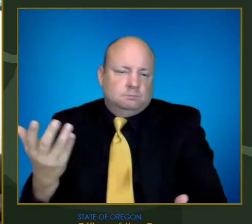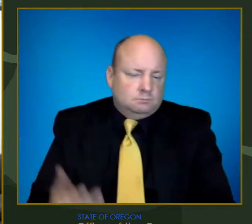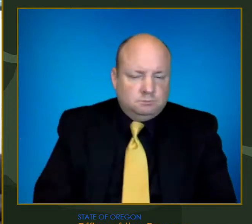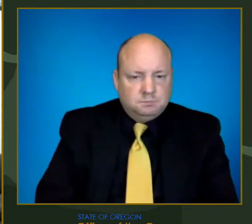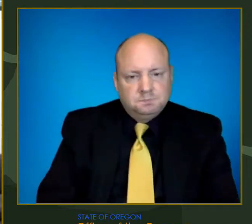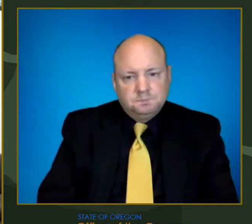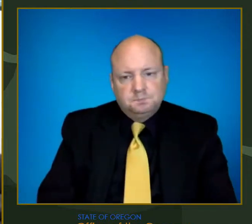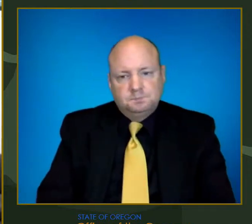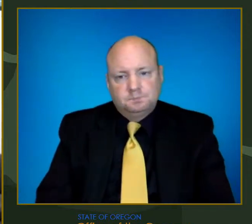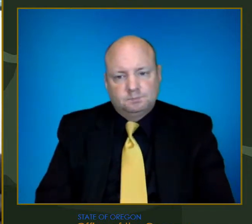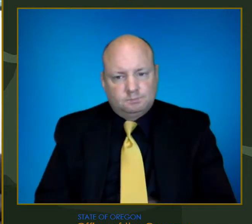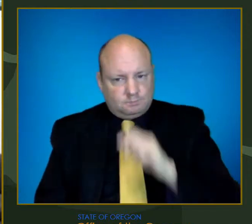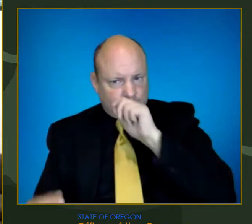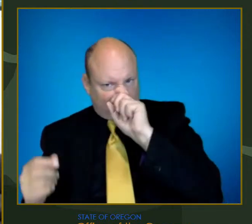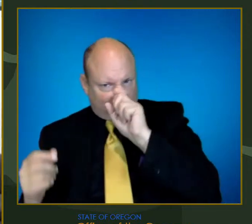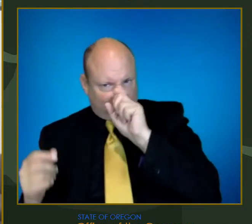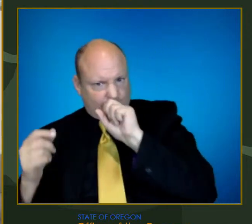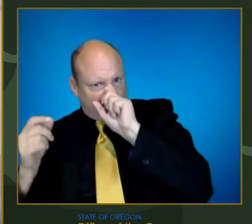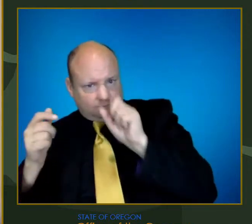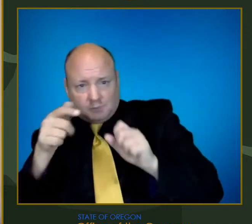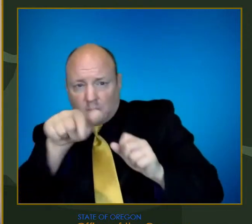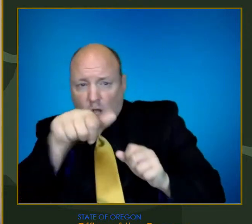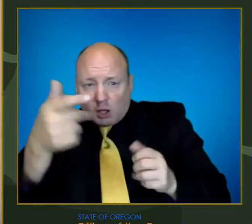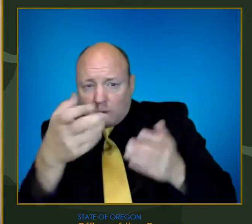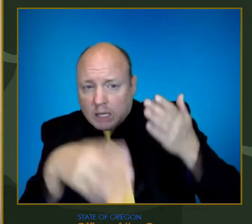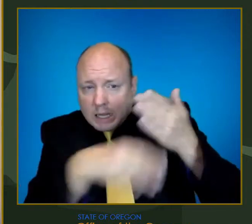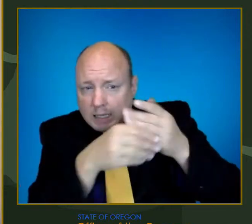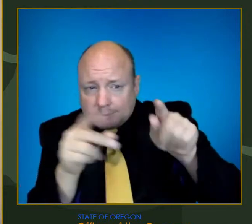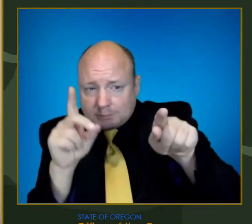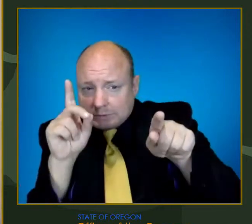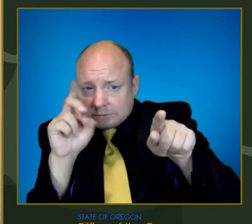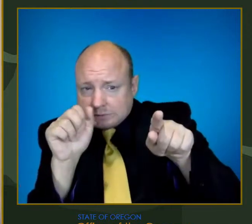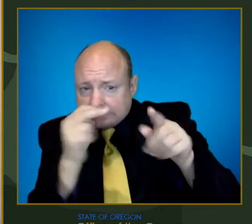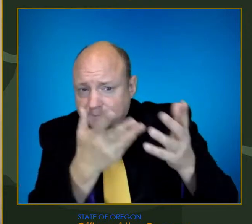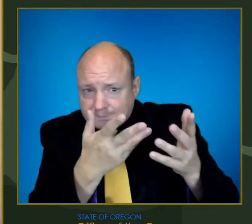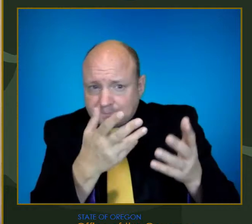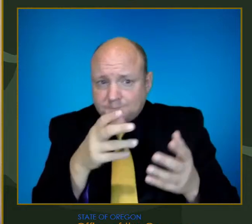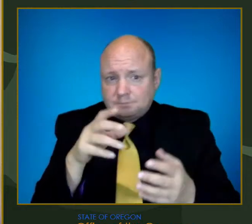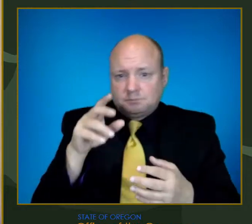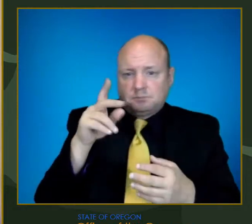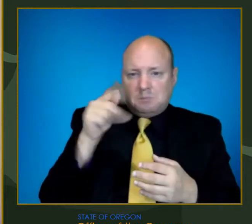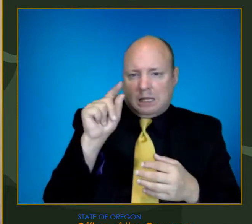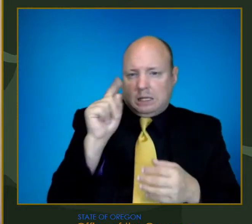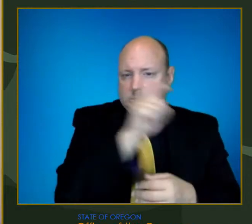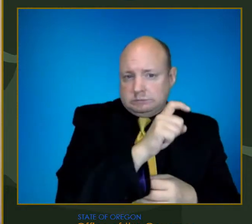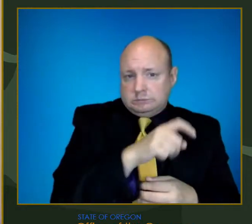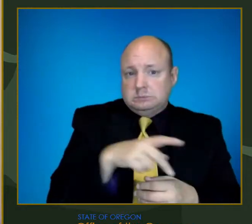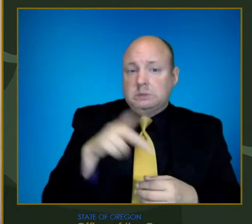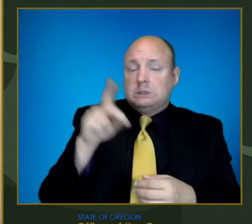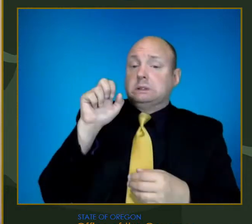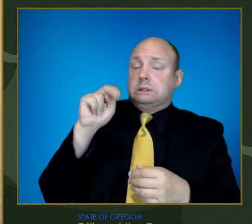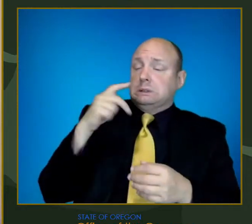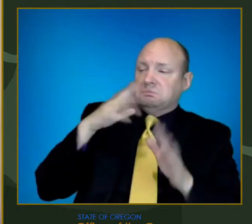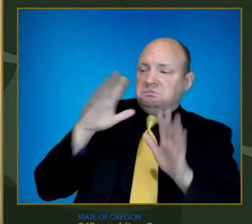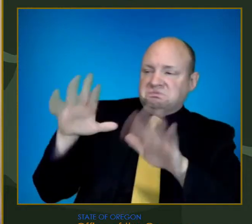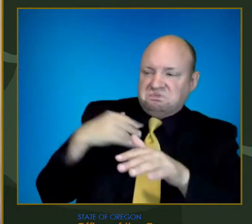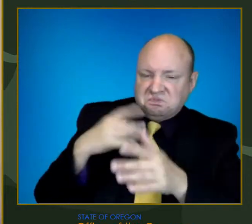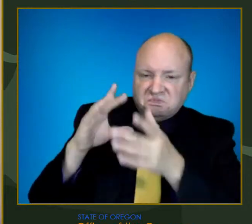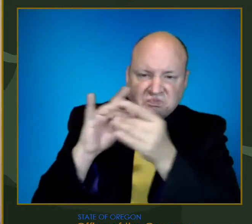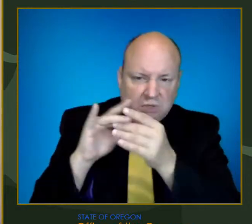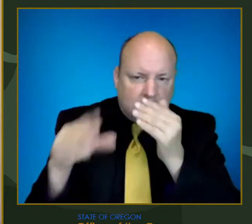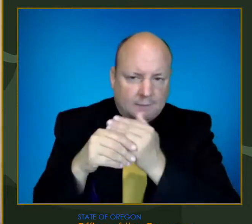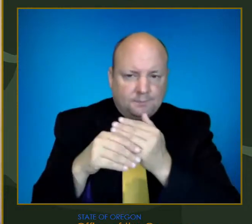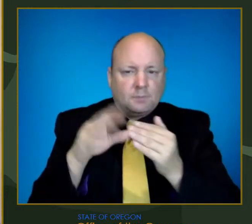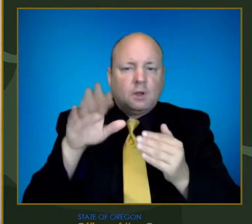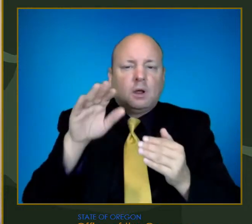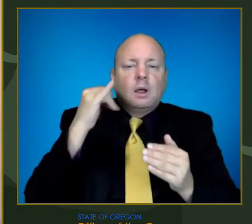anything? Sure. Thank you, Director Allen. You mentioned the Israeli data, so let me start with what we're seeing out of Israel and out